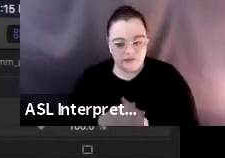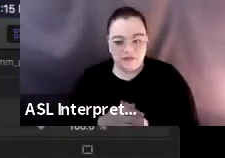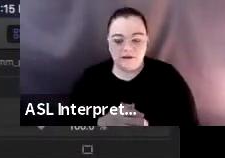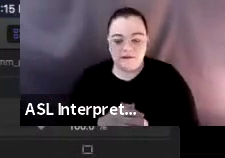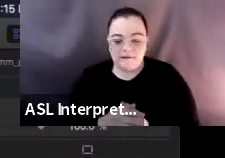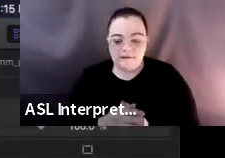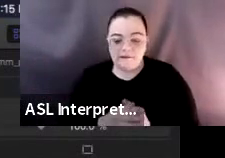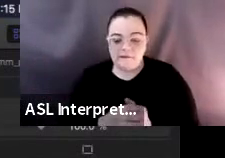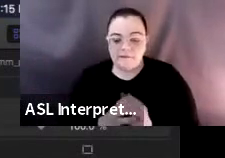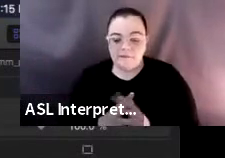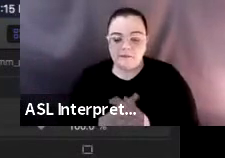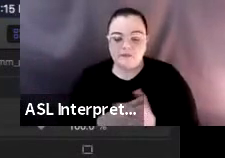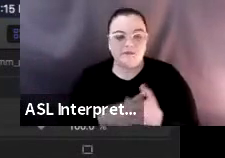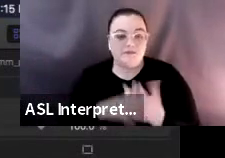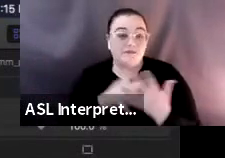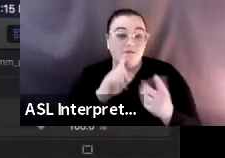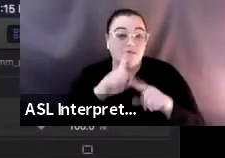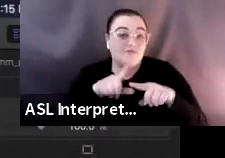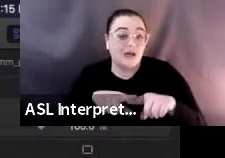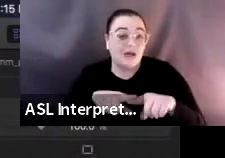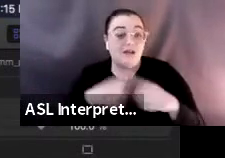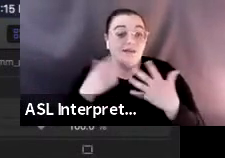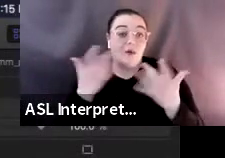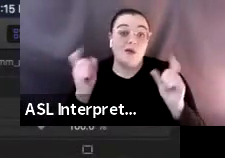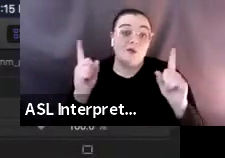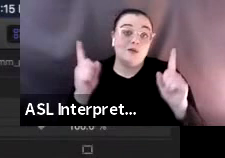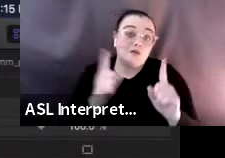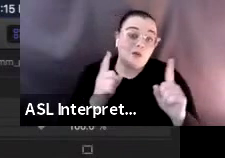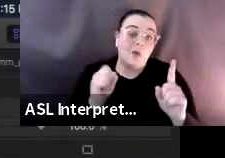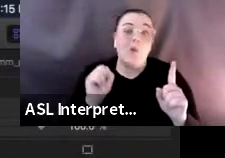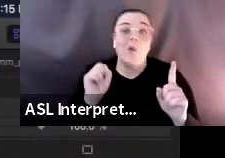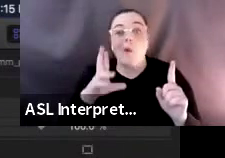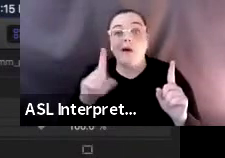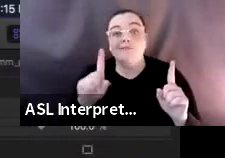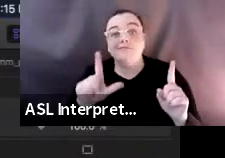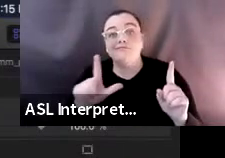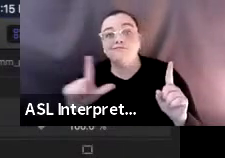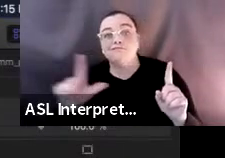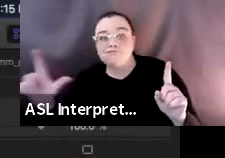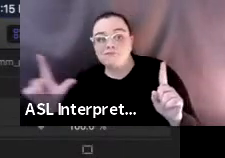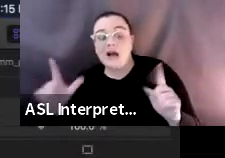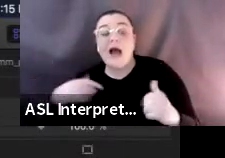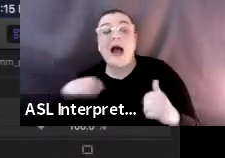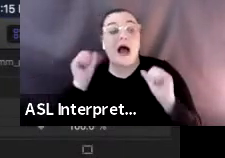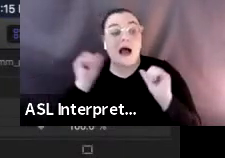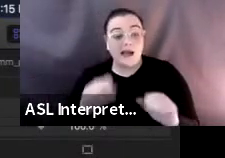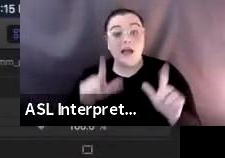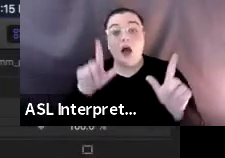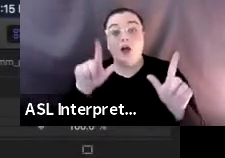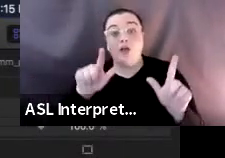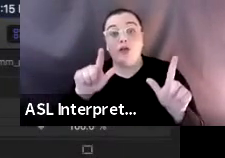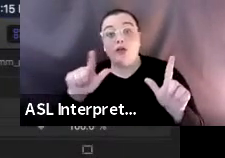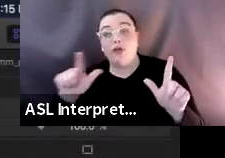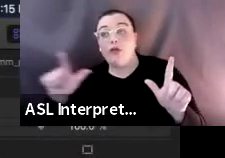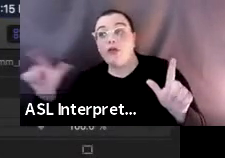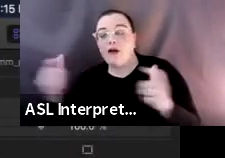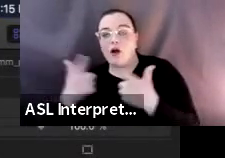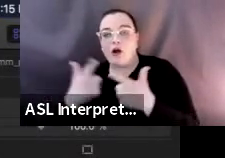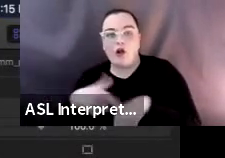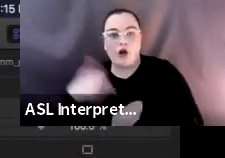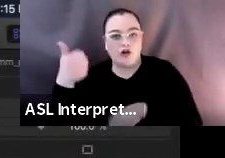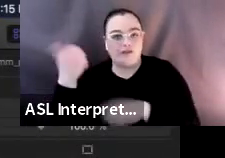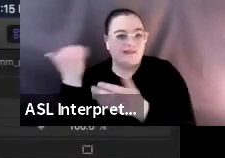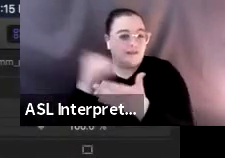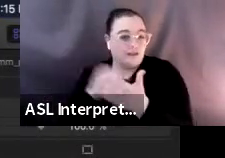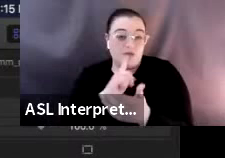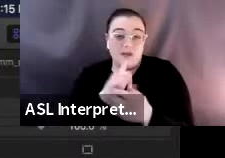or the right, depending on if you want to shorten it or extend it. And I can go back, I can make it longer again. So it's really easy to just keep